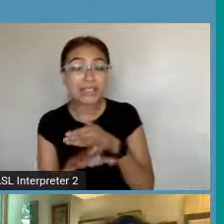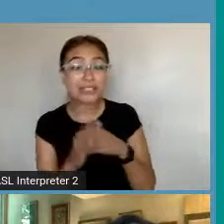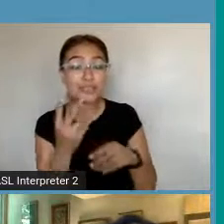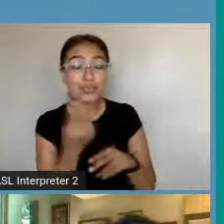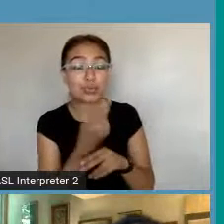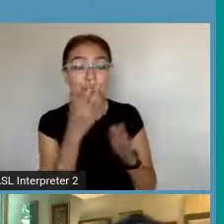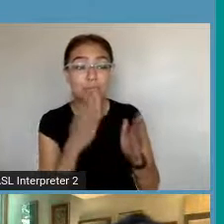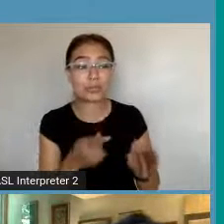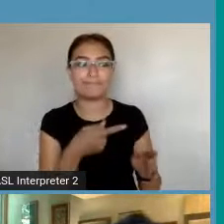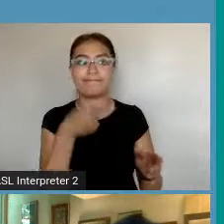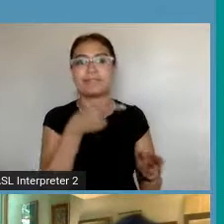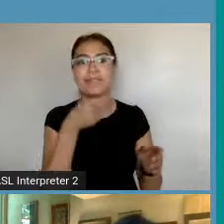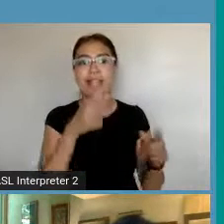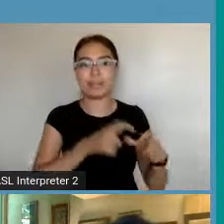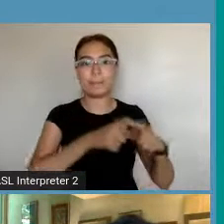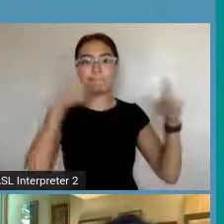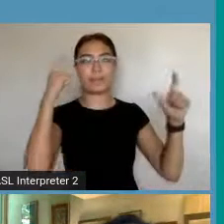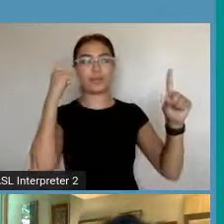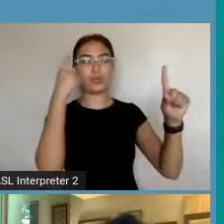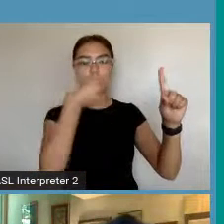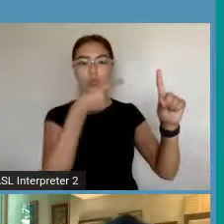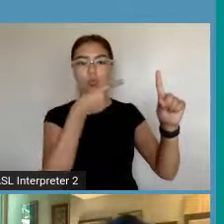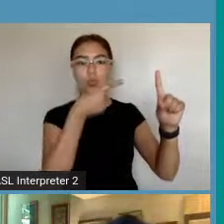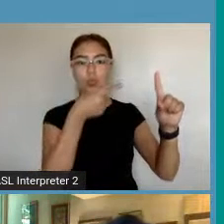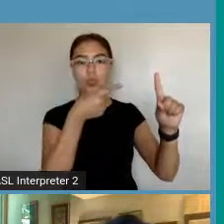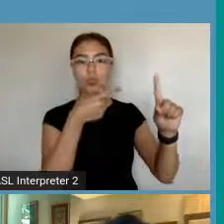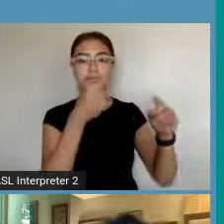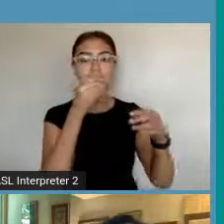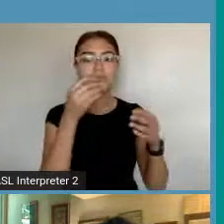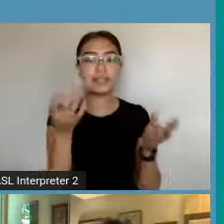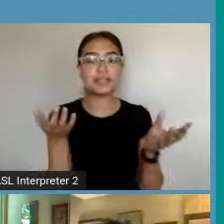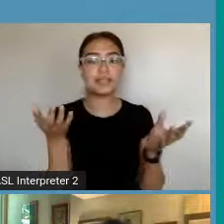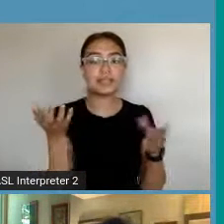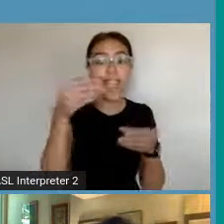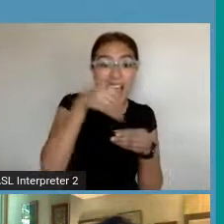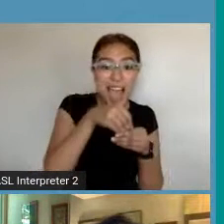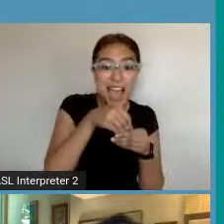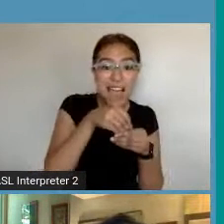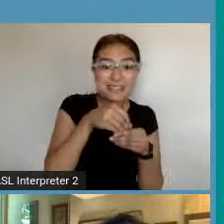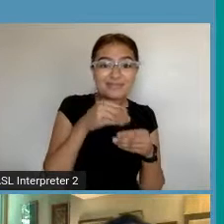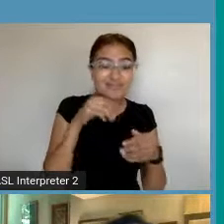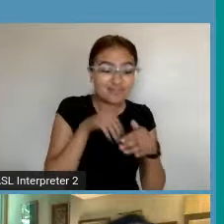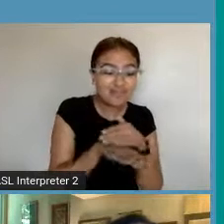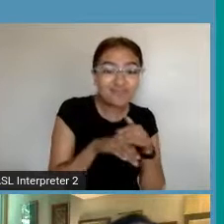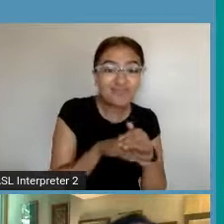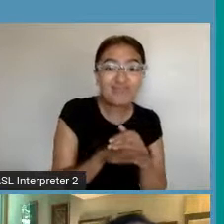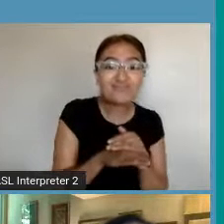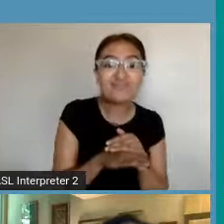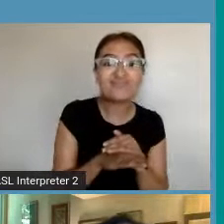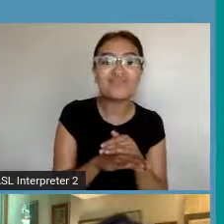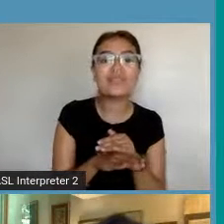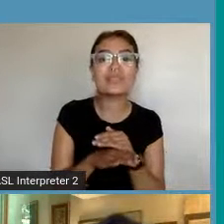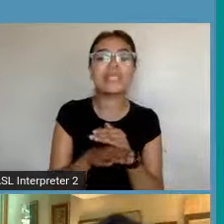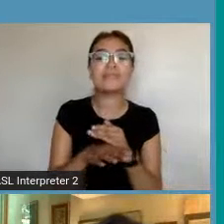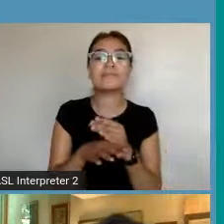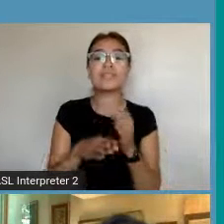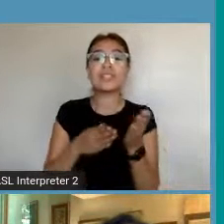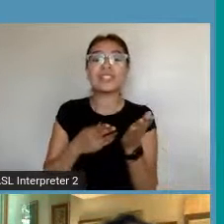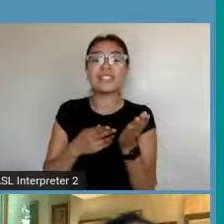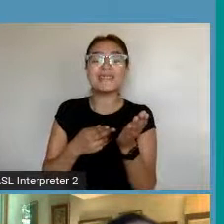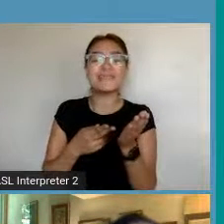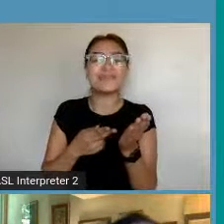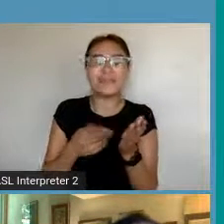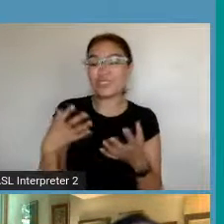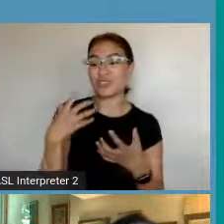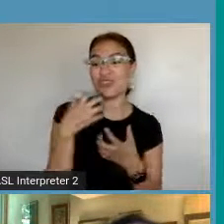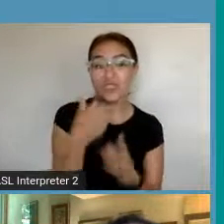goal. Inclusivity, creativity, empowerment, reciprocity, trust, and collaboration.